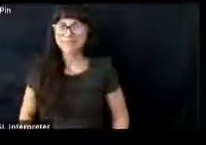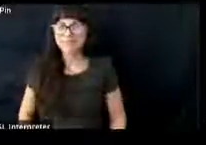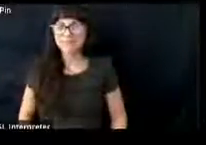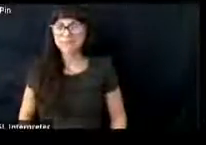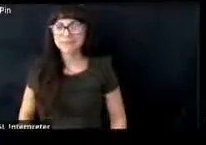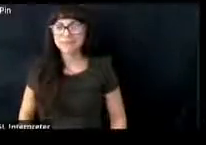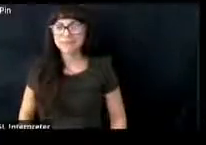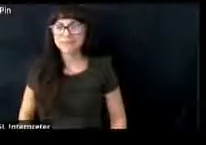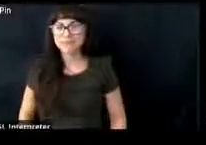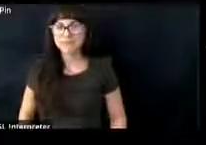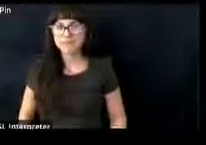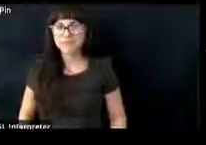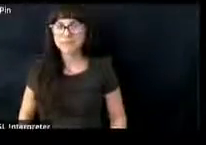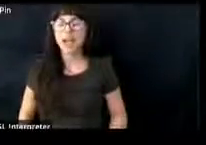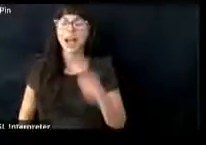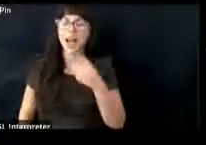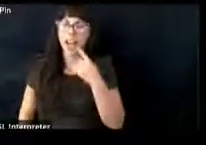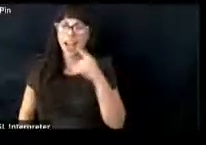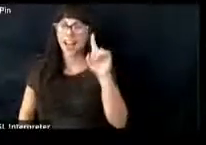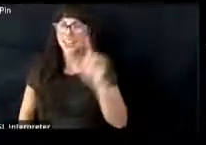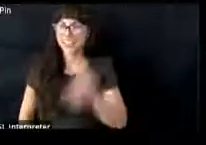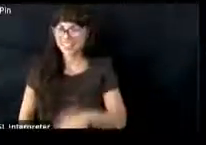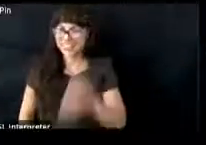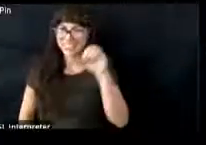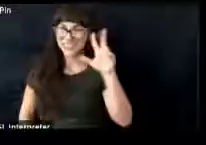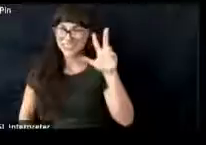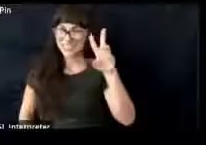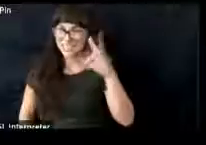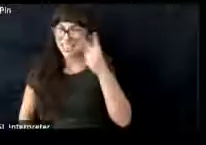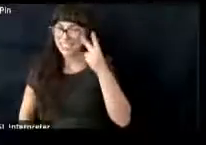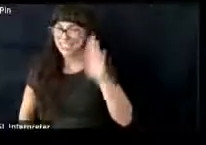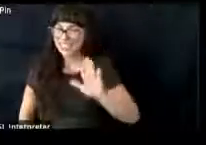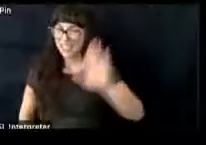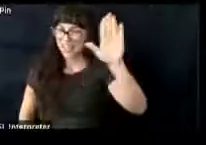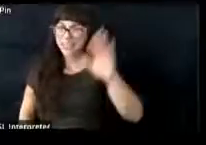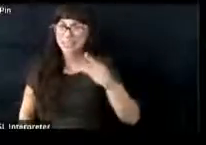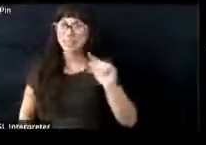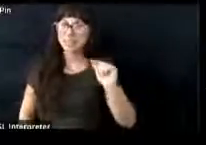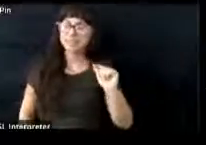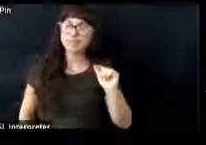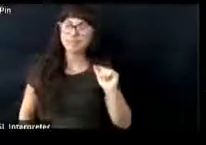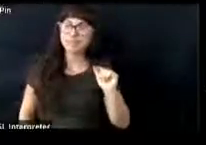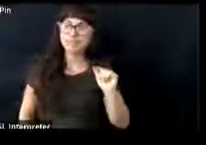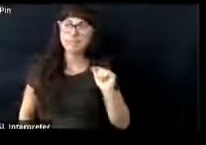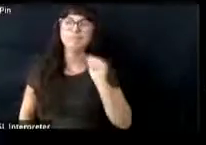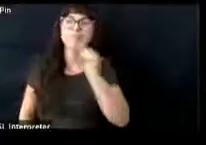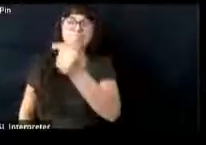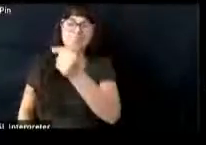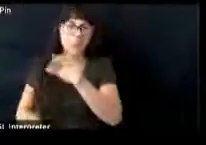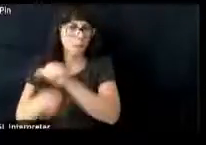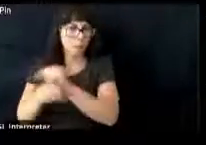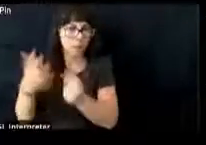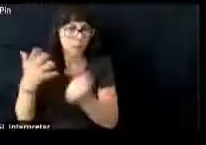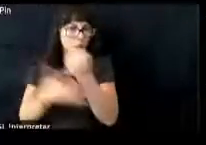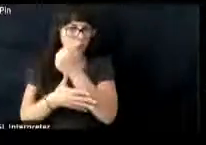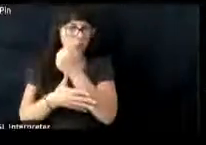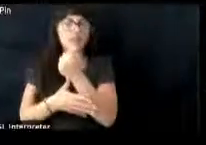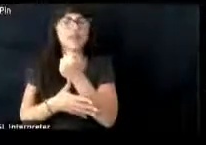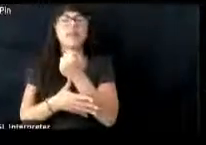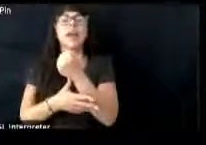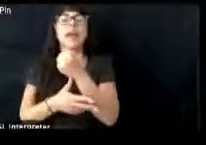As unique ID 036, I do see your hand. We will be going to the appointment at this time, and up next will be